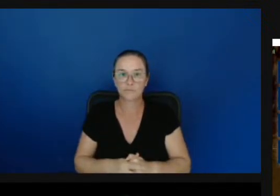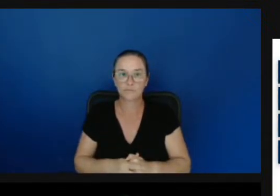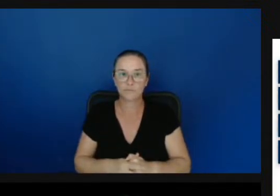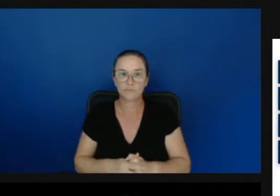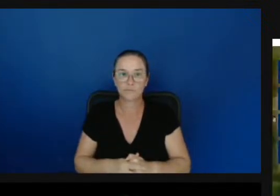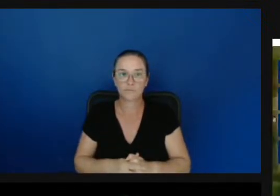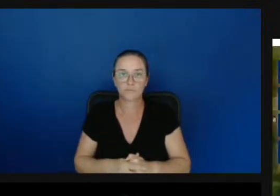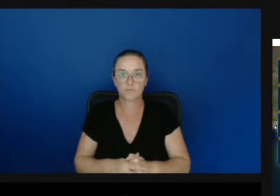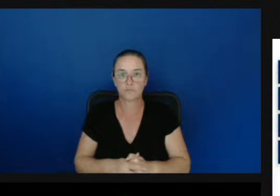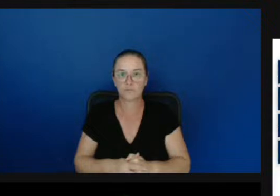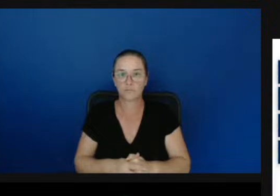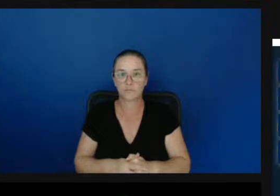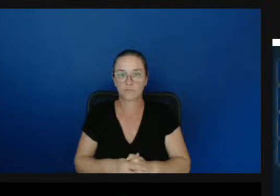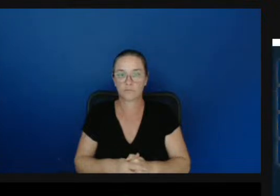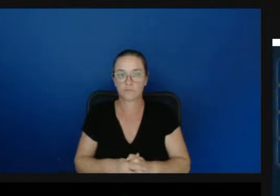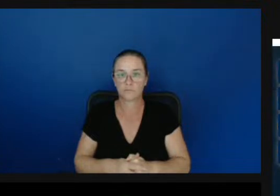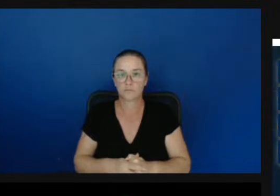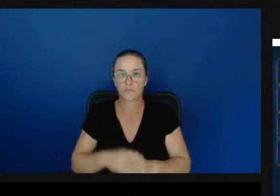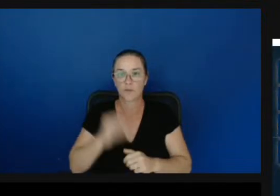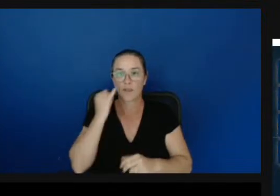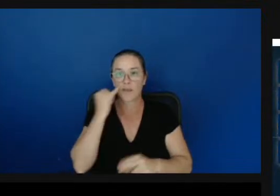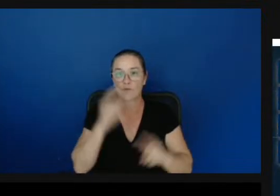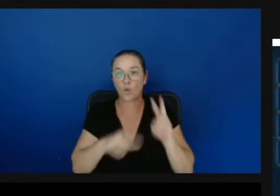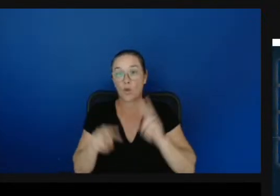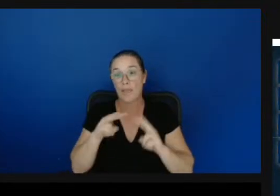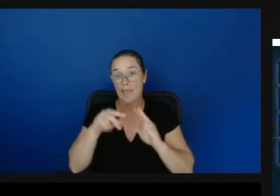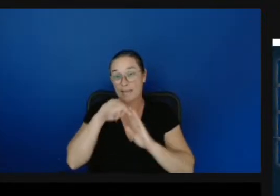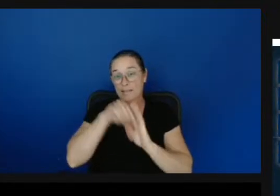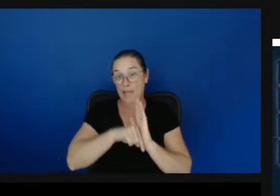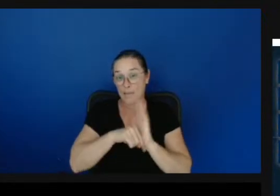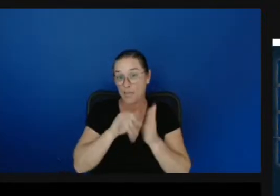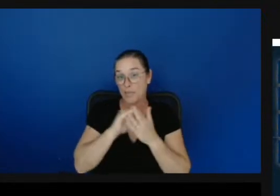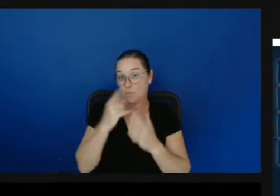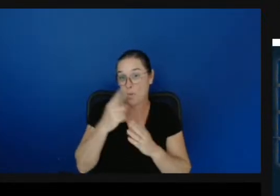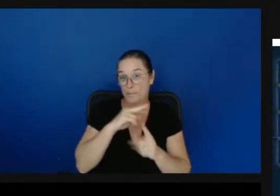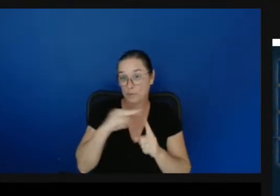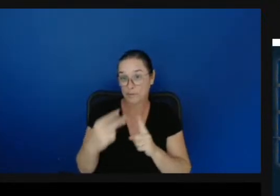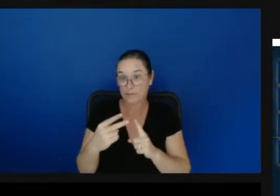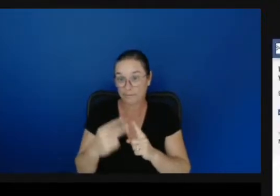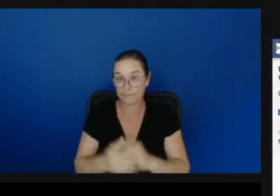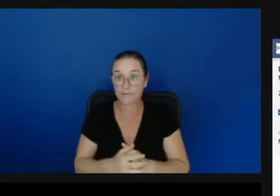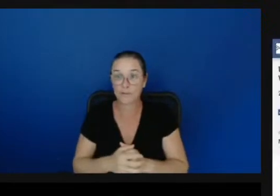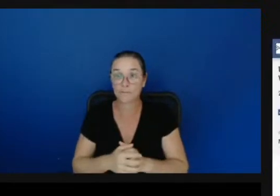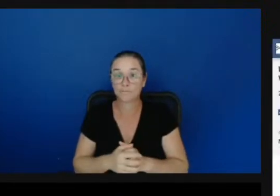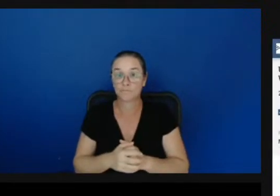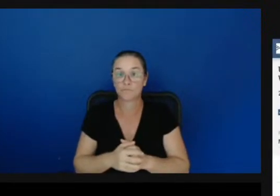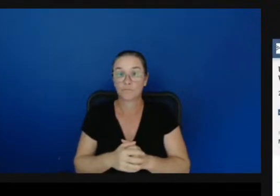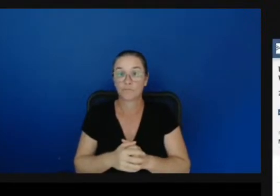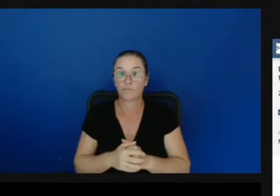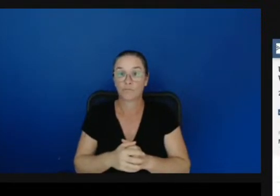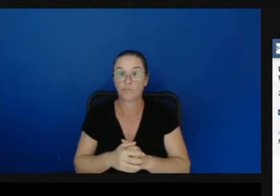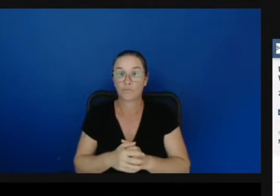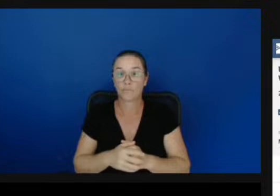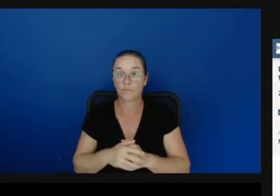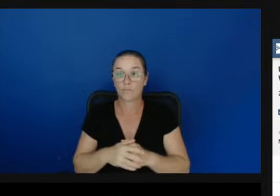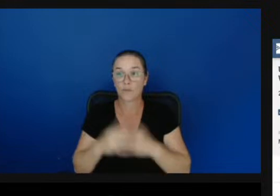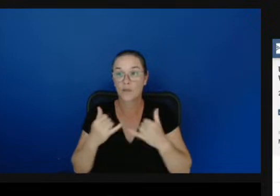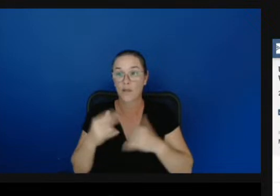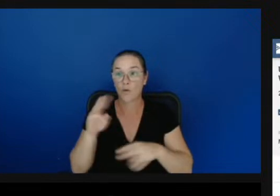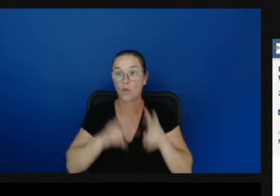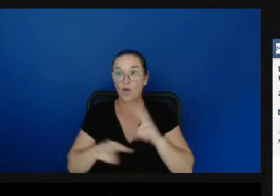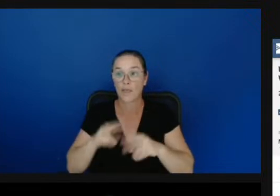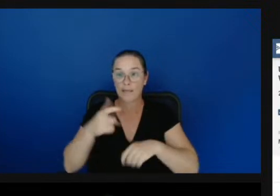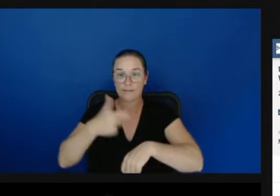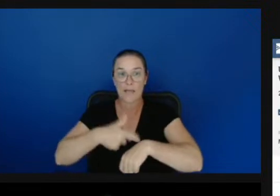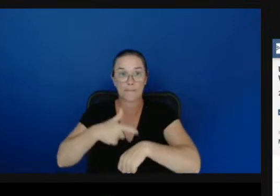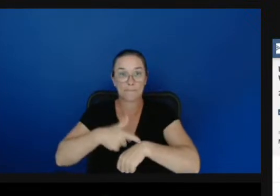So viewing by colored by depth is just one perspective. We'll also look at these viewed by time.